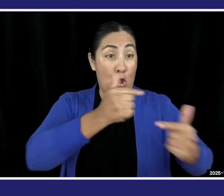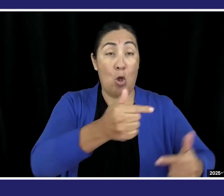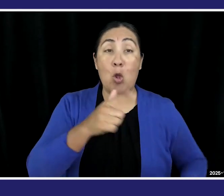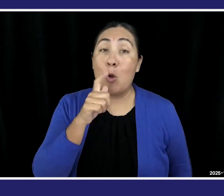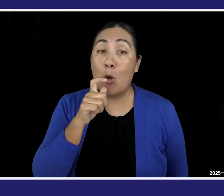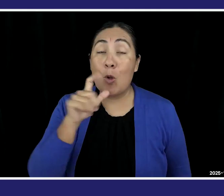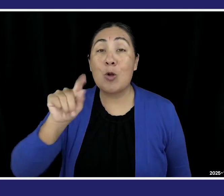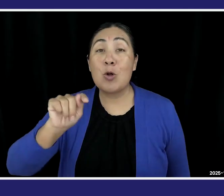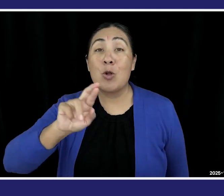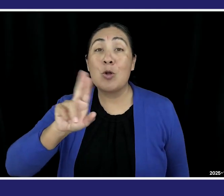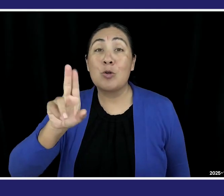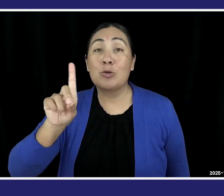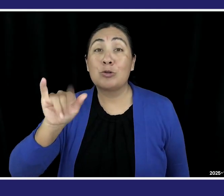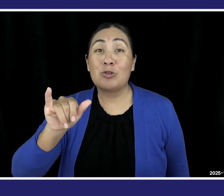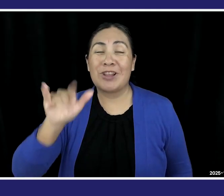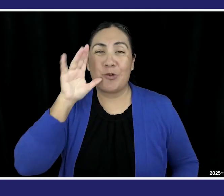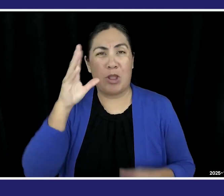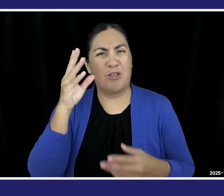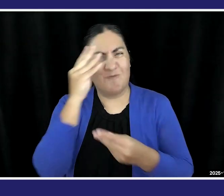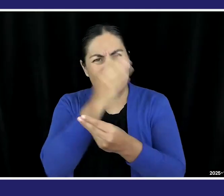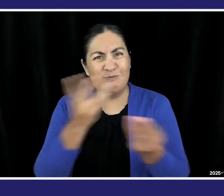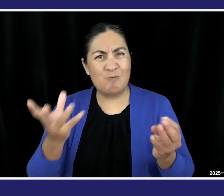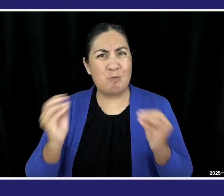give us a little bit more information about today's meeting.